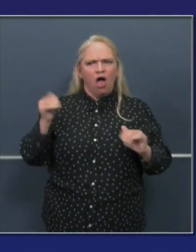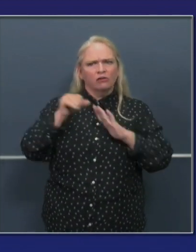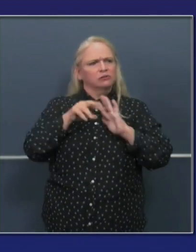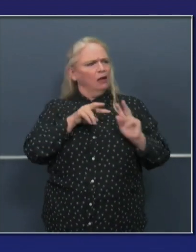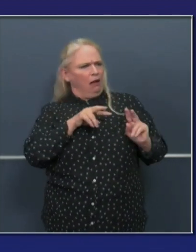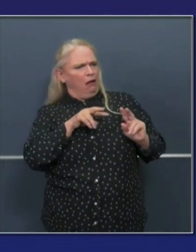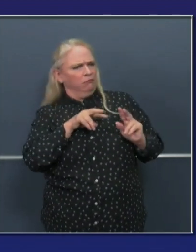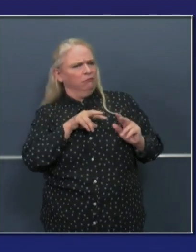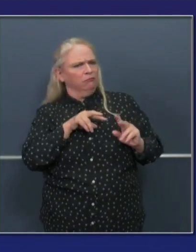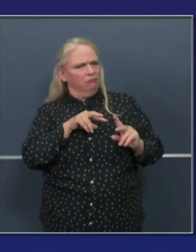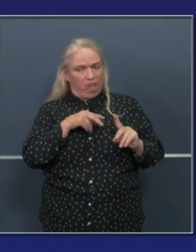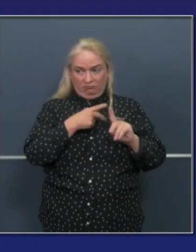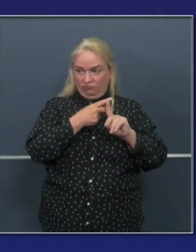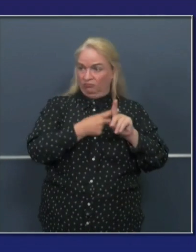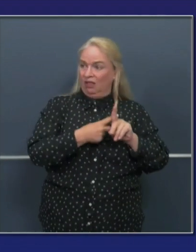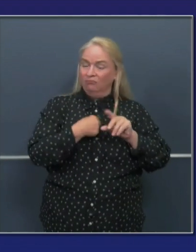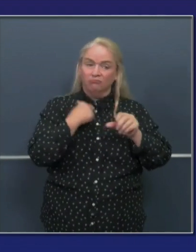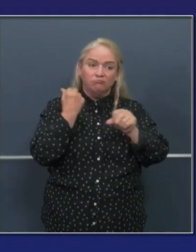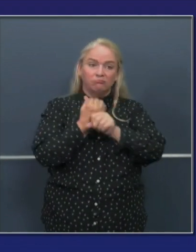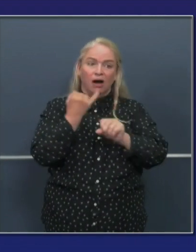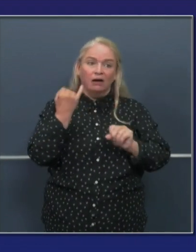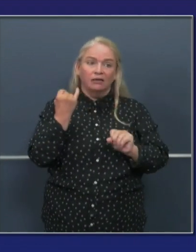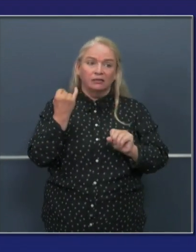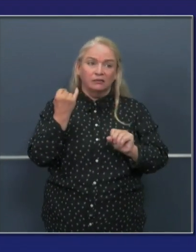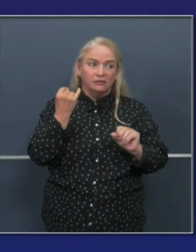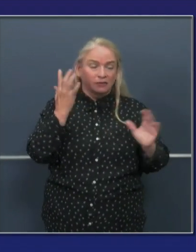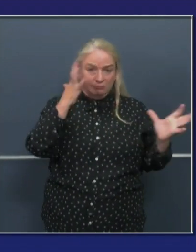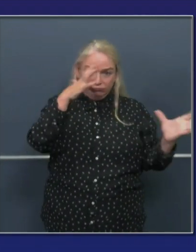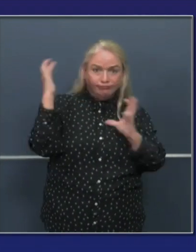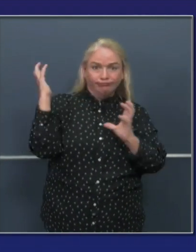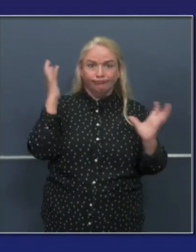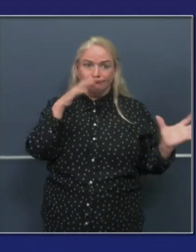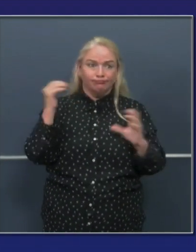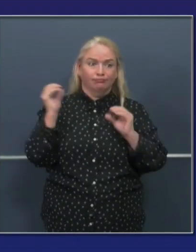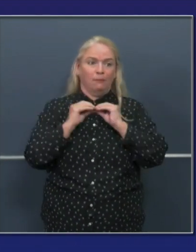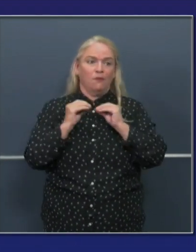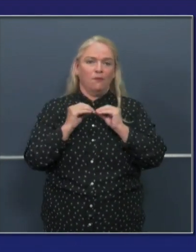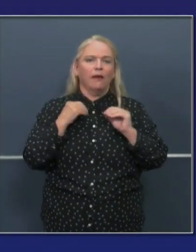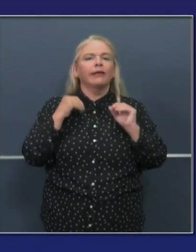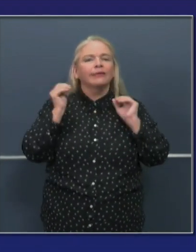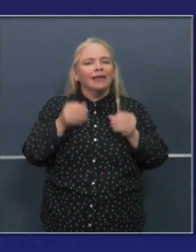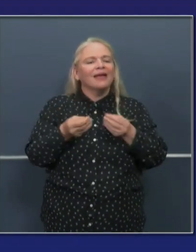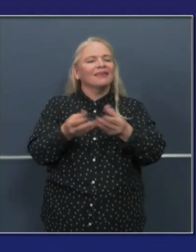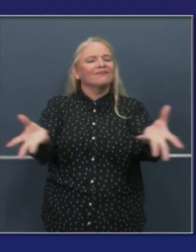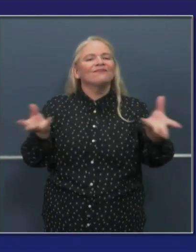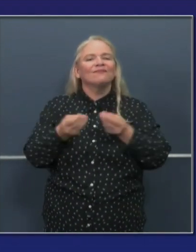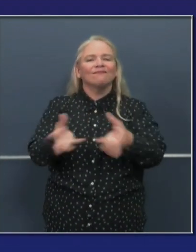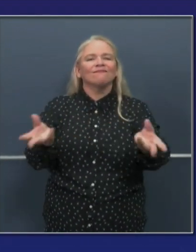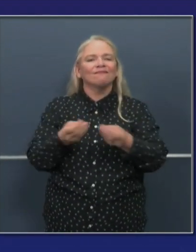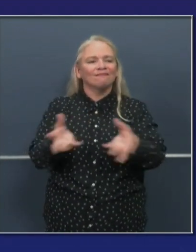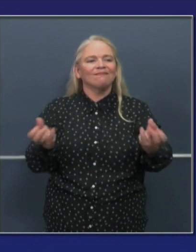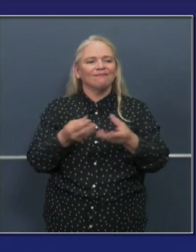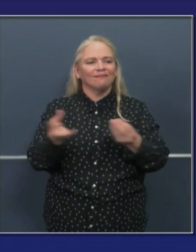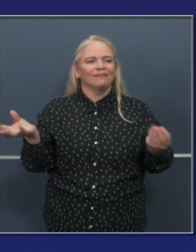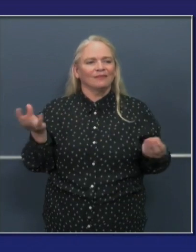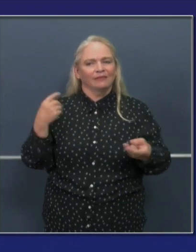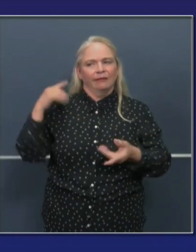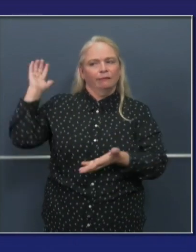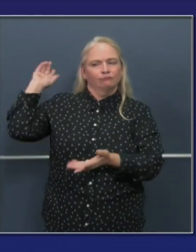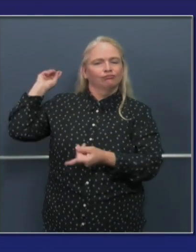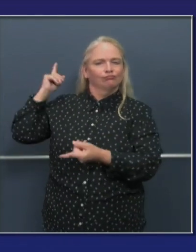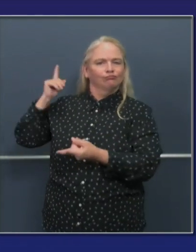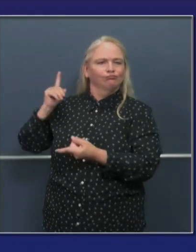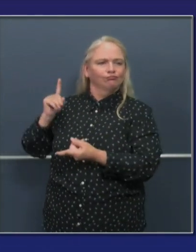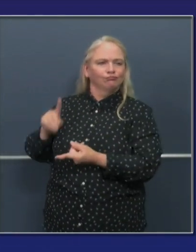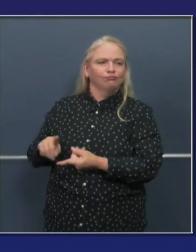period to draw down those masks. As a consequence of that, you'll see on this slide, we've been able to, with that contract and others that we